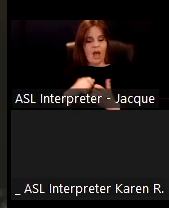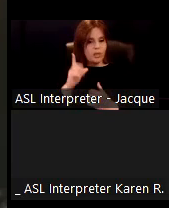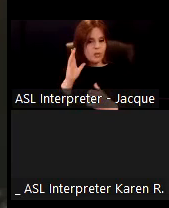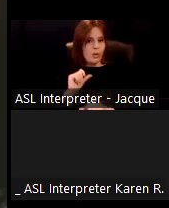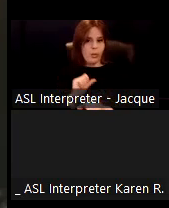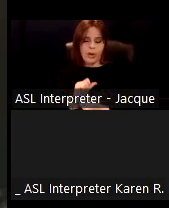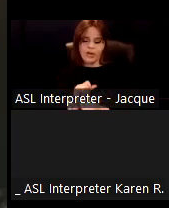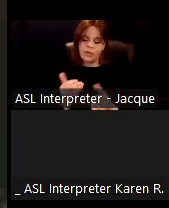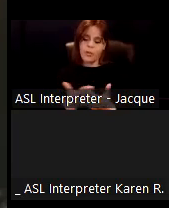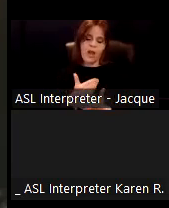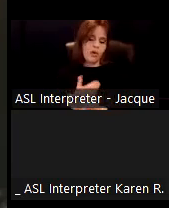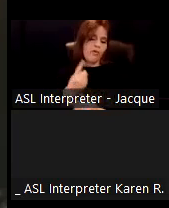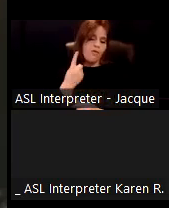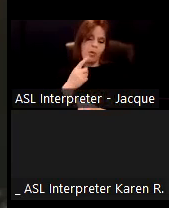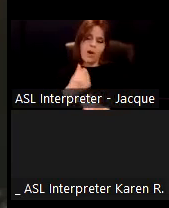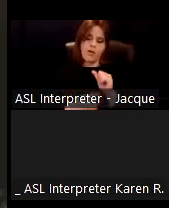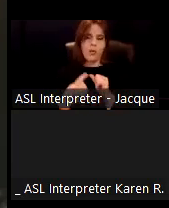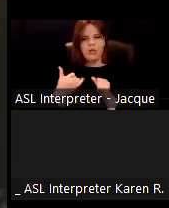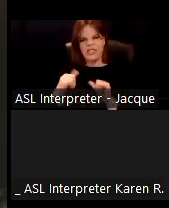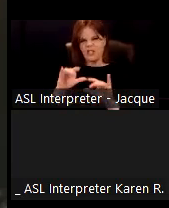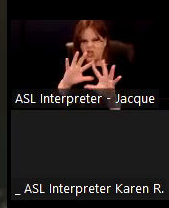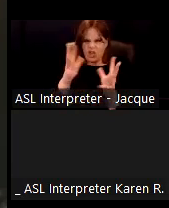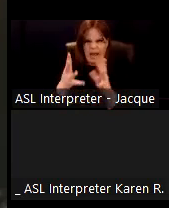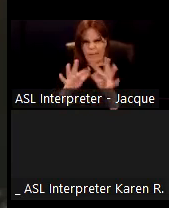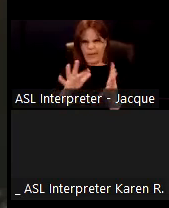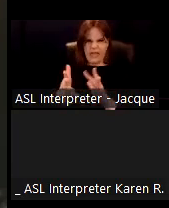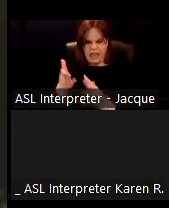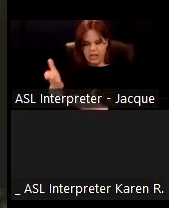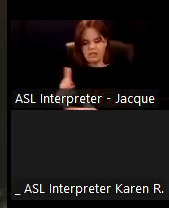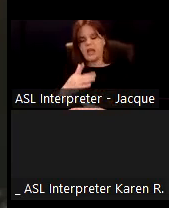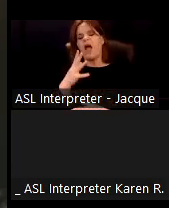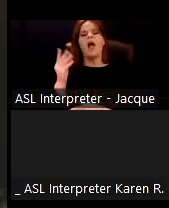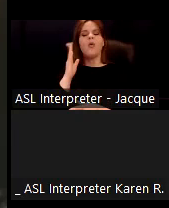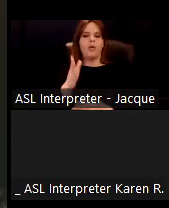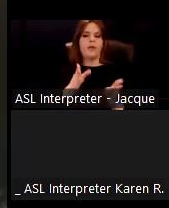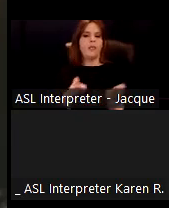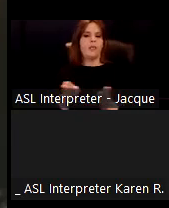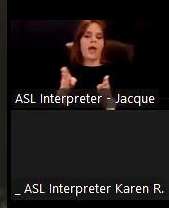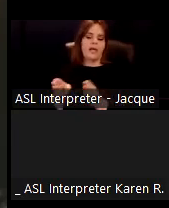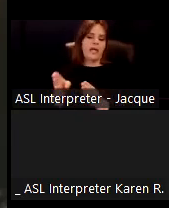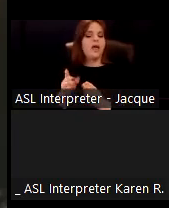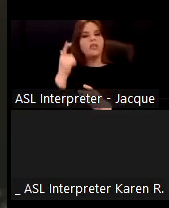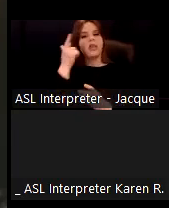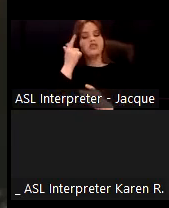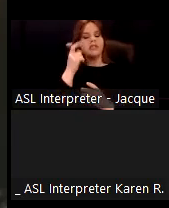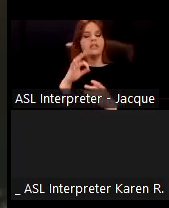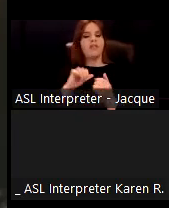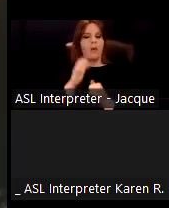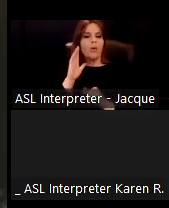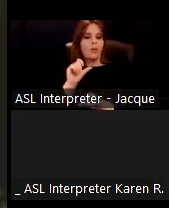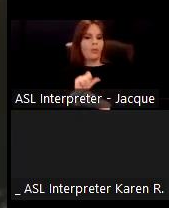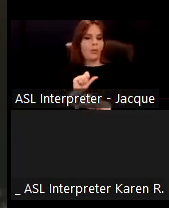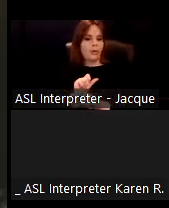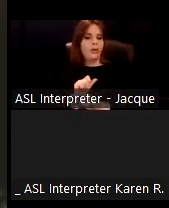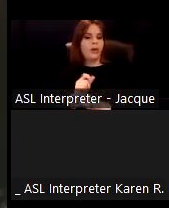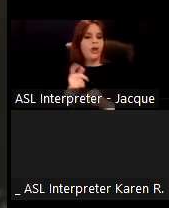brand new for everybody. So we're still shaping this and we'll be planning the logistics of how it's going to work, try